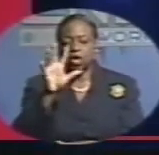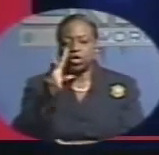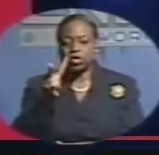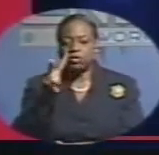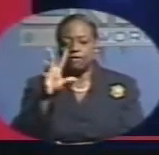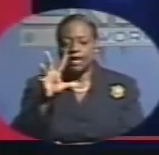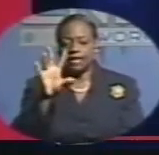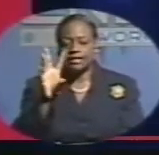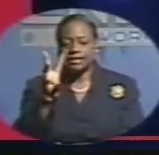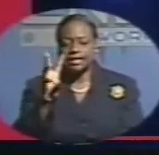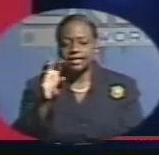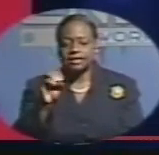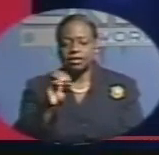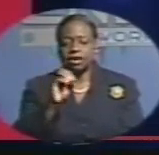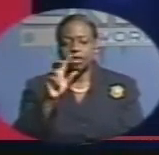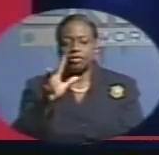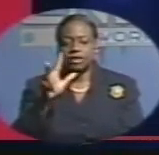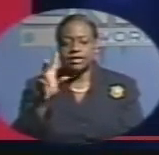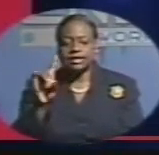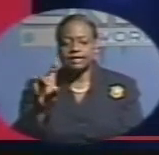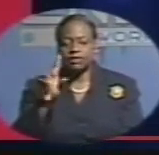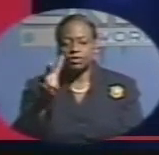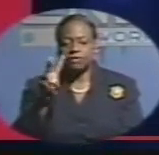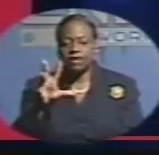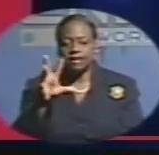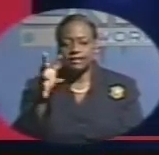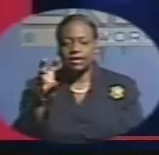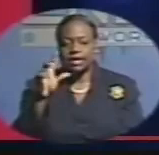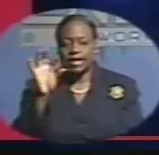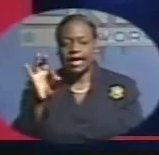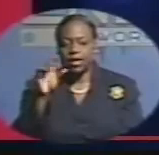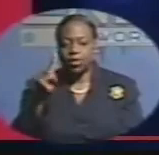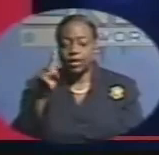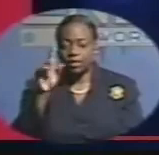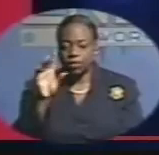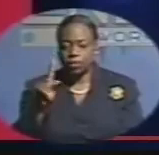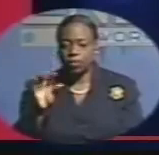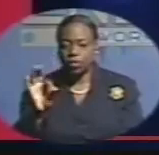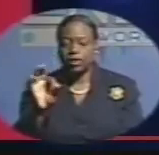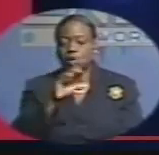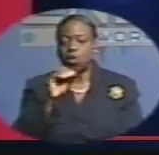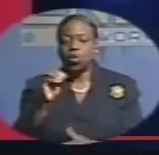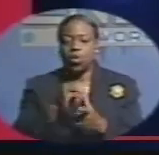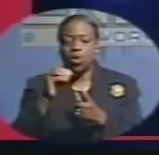367-2560, 367-3437, 911, or 919.